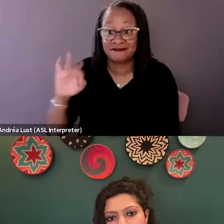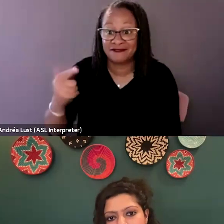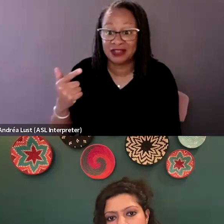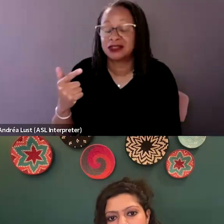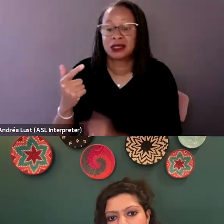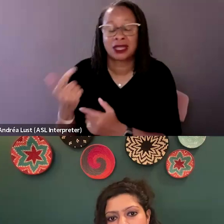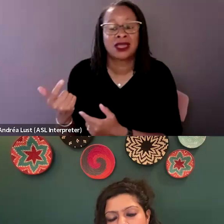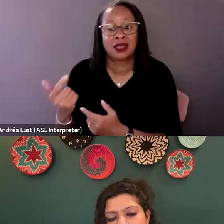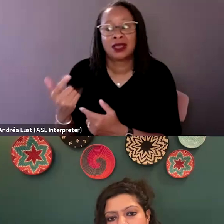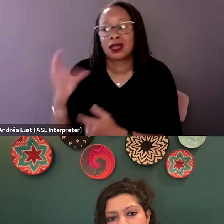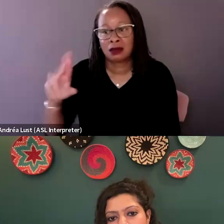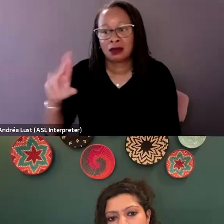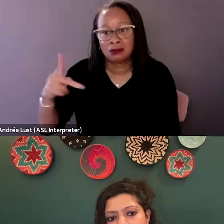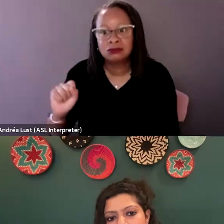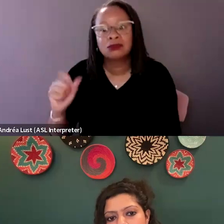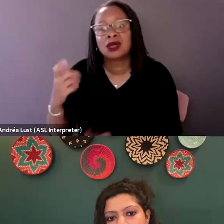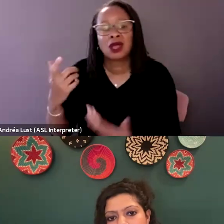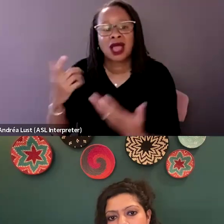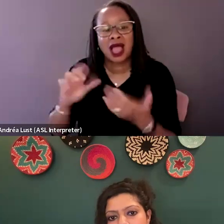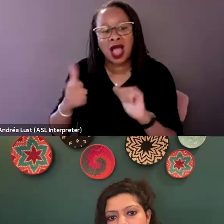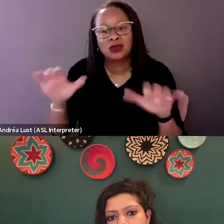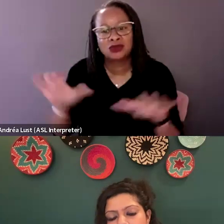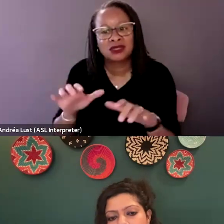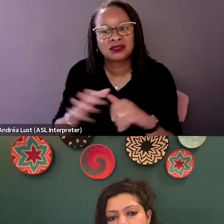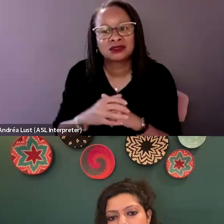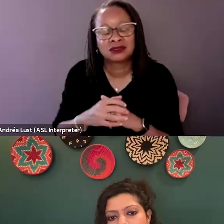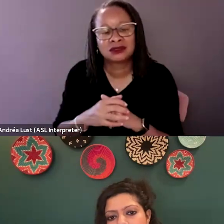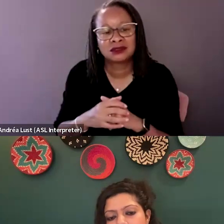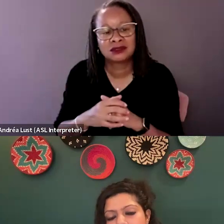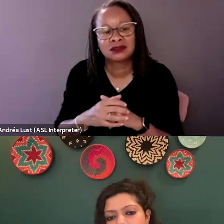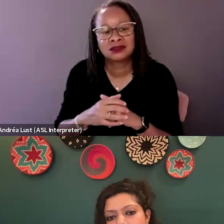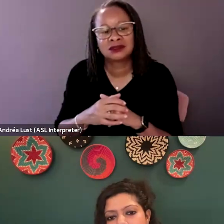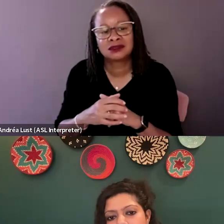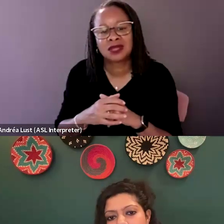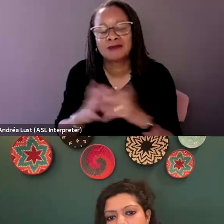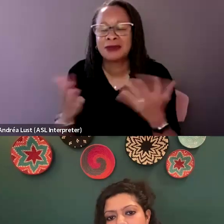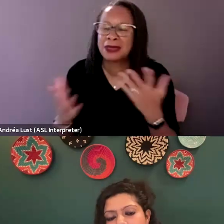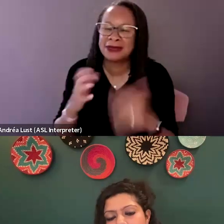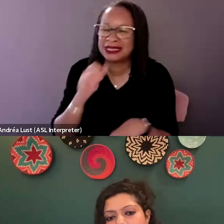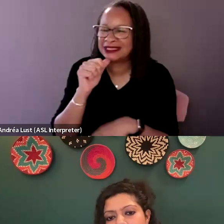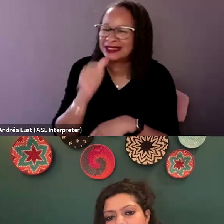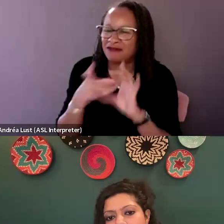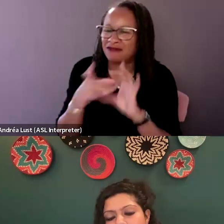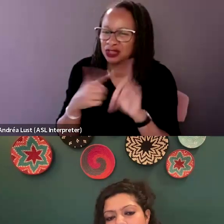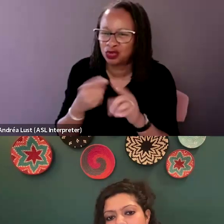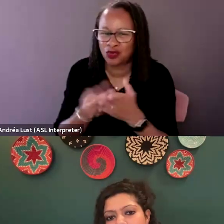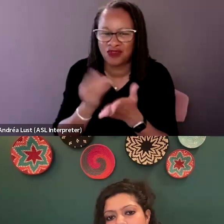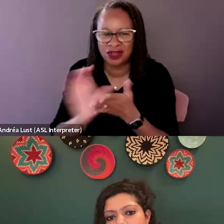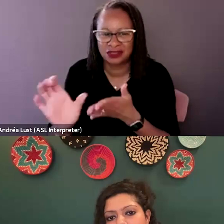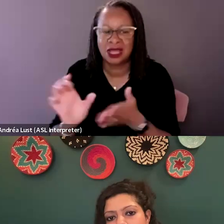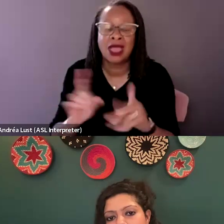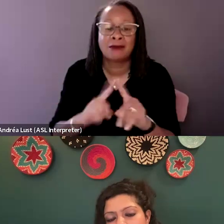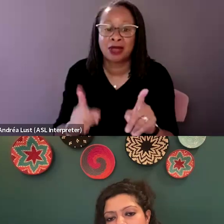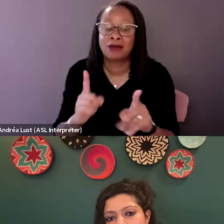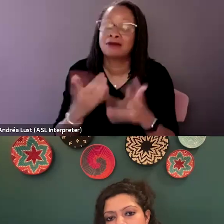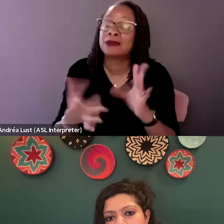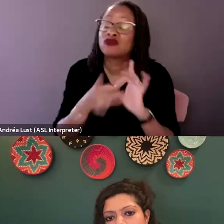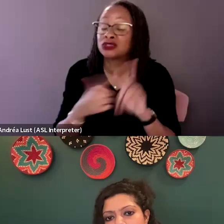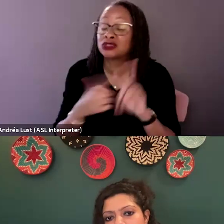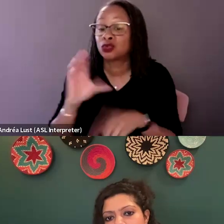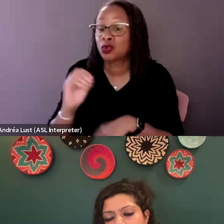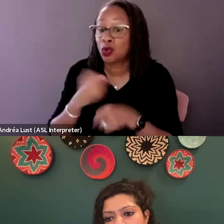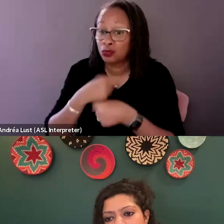getting worse. So I don't really know what to say on that because it isn't. It's not getting better. It's definitely getting worse. It's